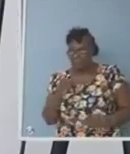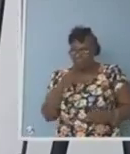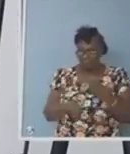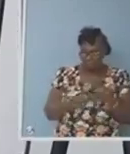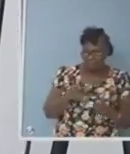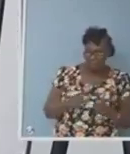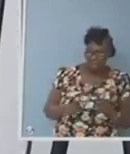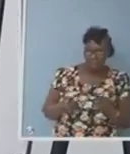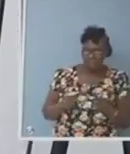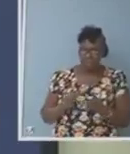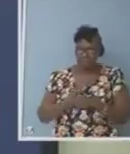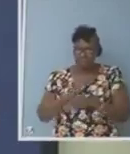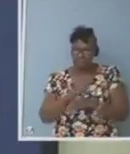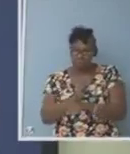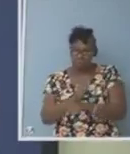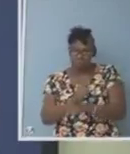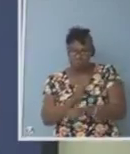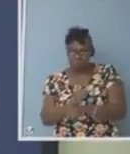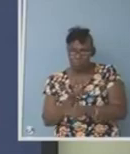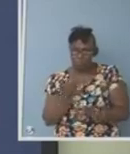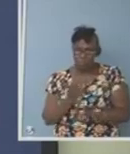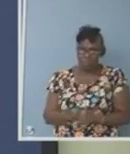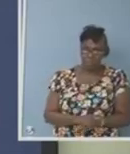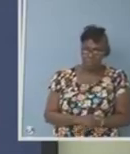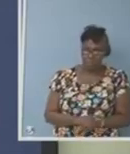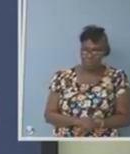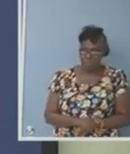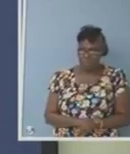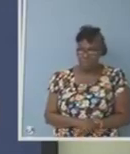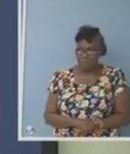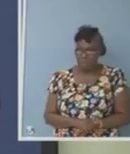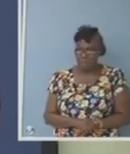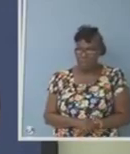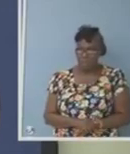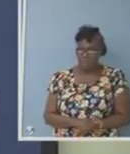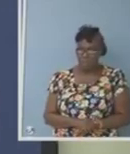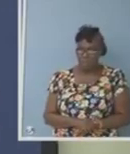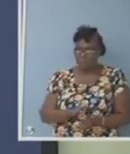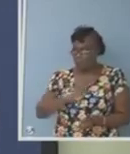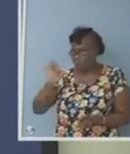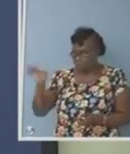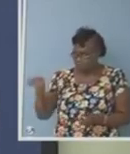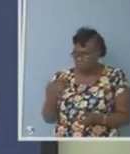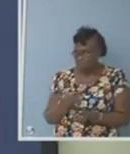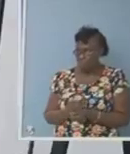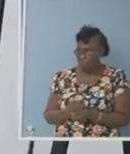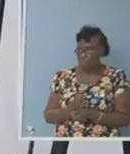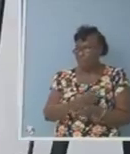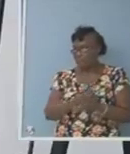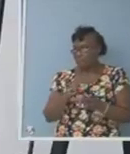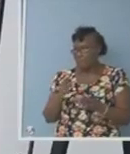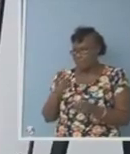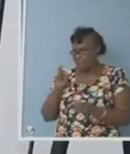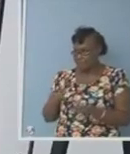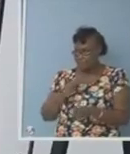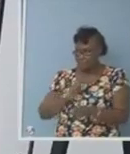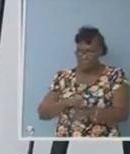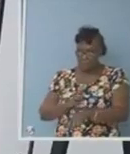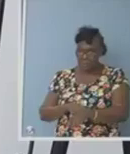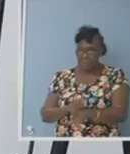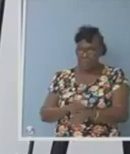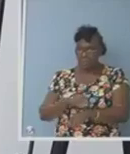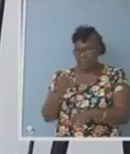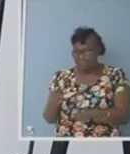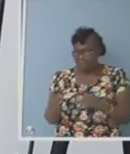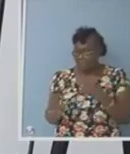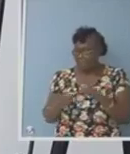overworked. I know 400 has a lot of experience in this, but are you all taking the necessary time off to recharge